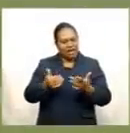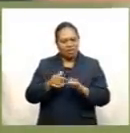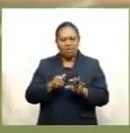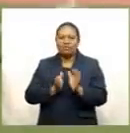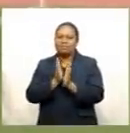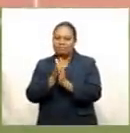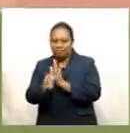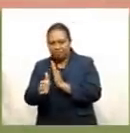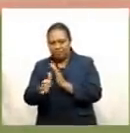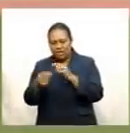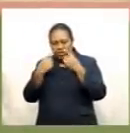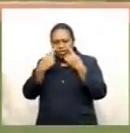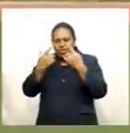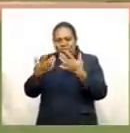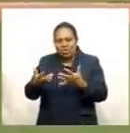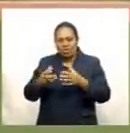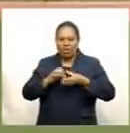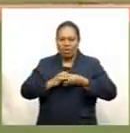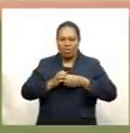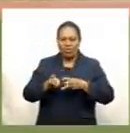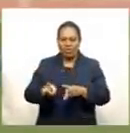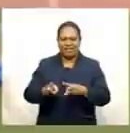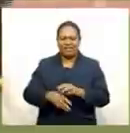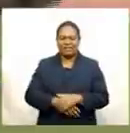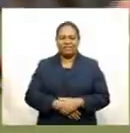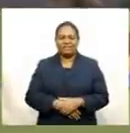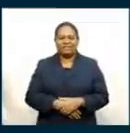his own legacy in France.